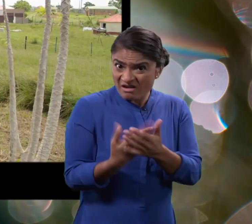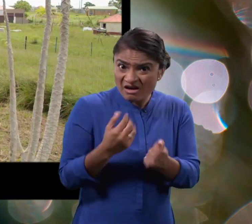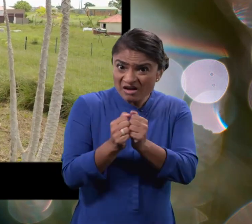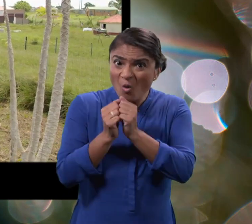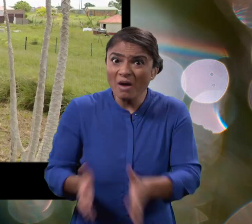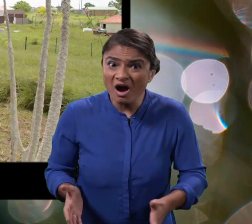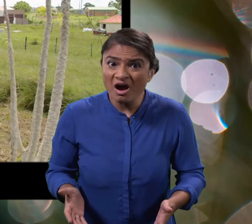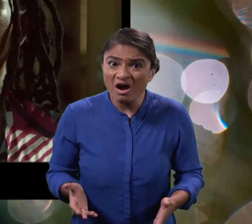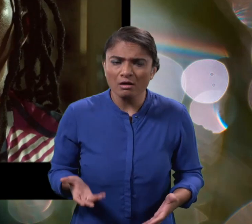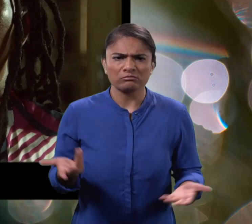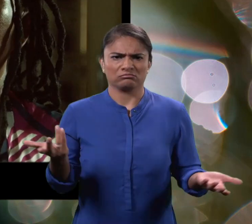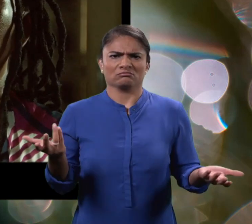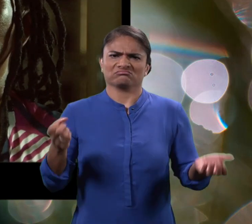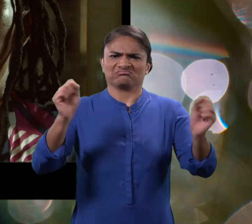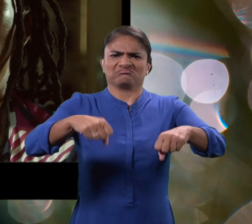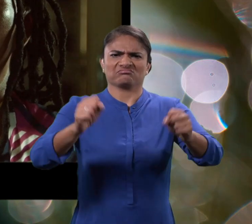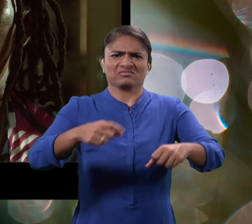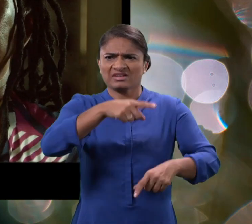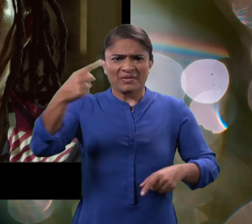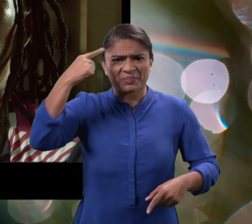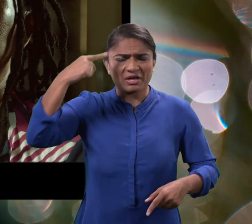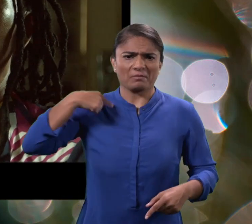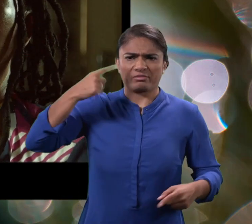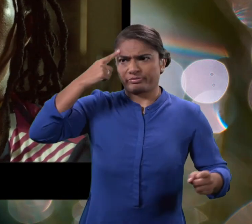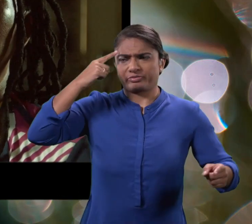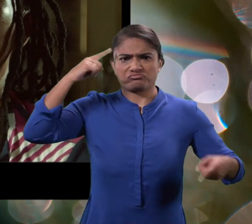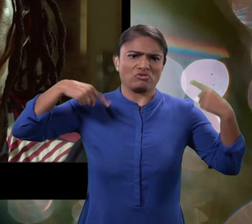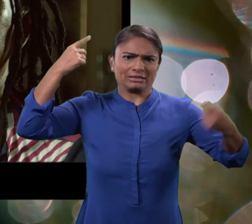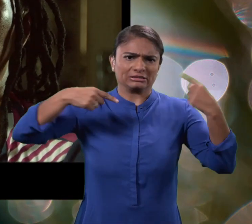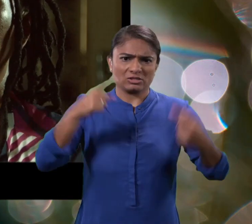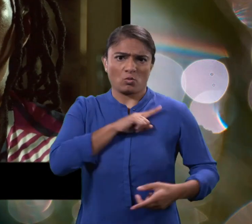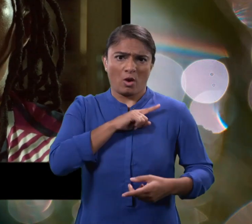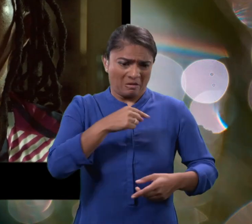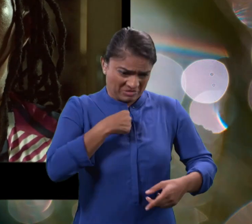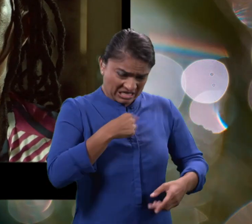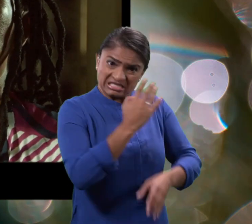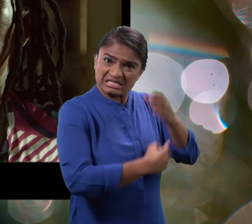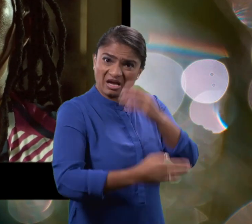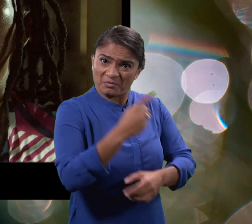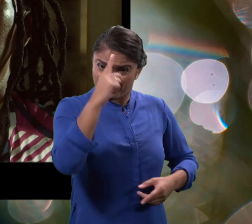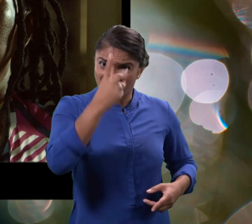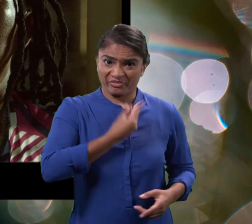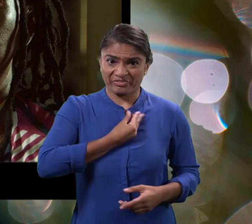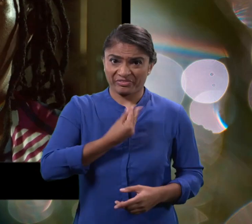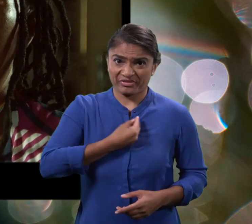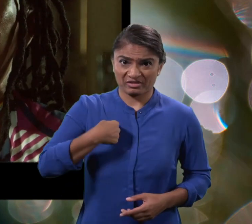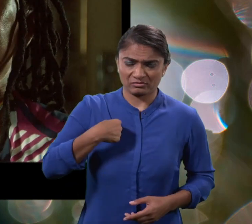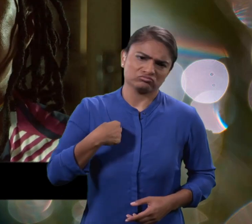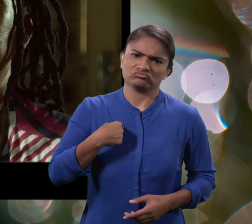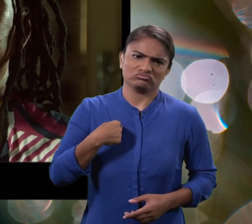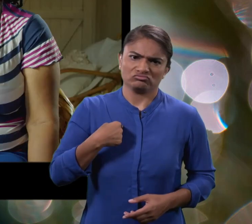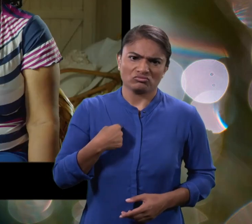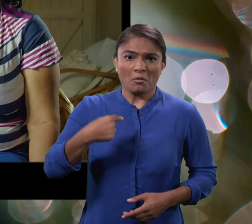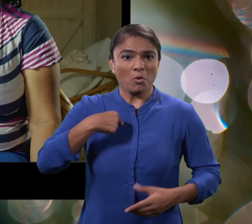khe bebe ngamagqirhana, ayinoba noko bayasayilona ngoku abantu bakhubazekileyo, ngoba kaloku egqibeleni abantu abakhubazekileyo babajongela